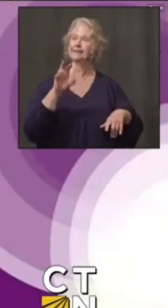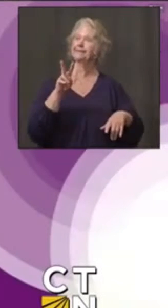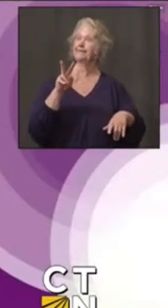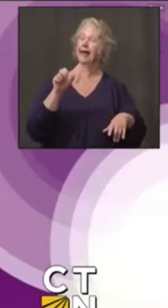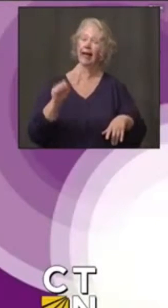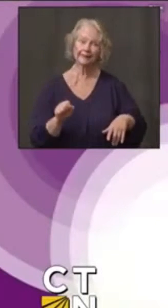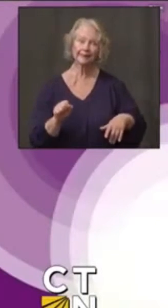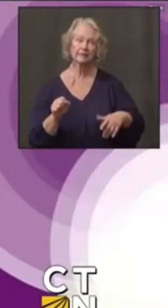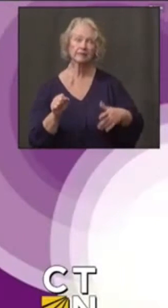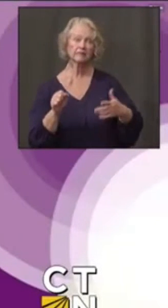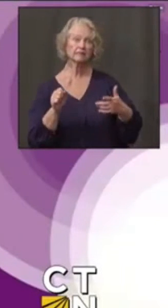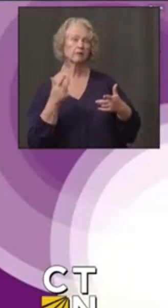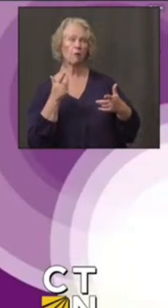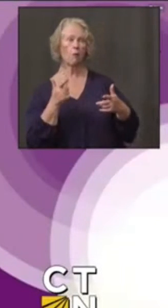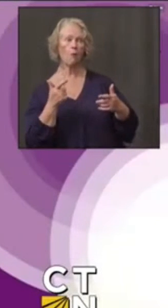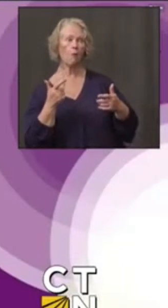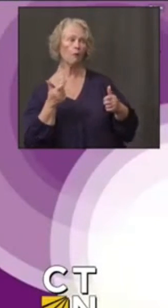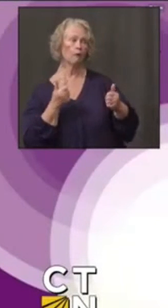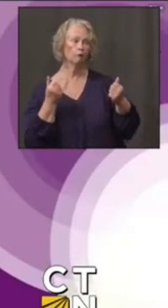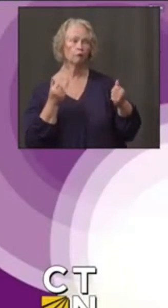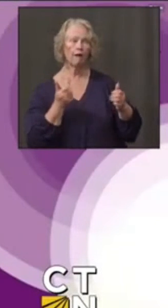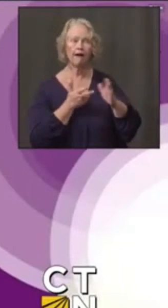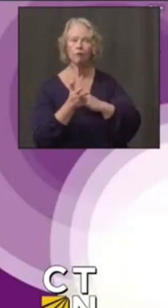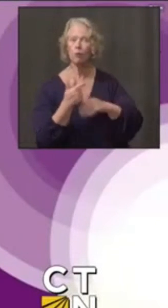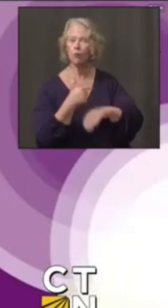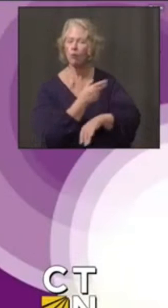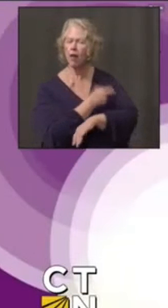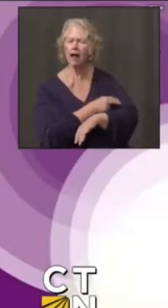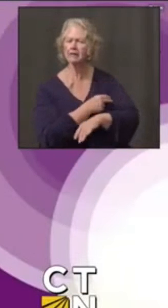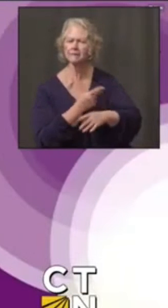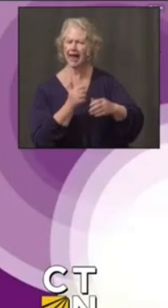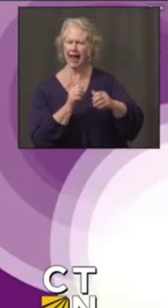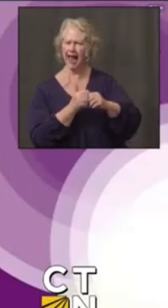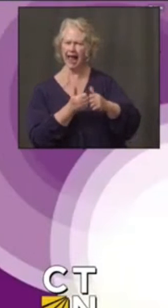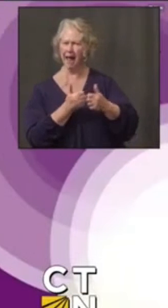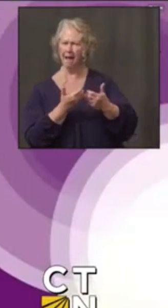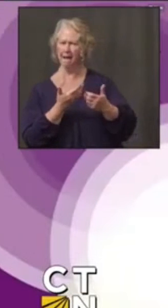to drive-throughs in hospitals? What's the rollout for that?